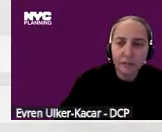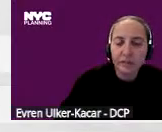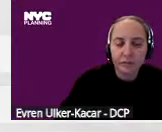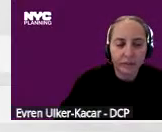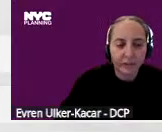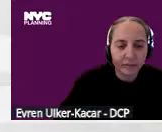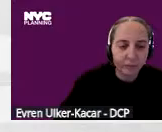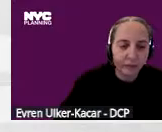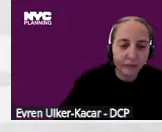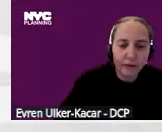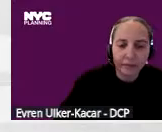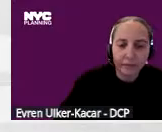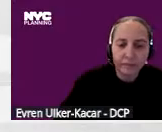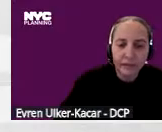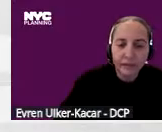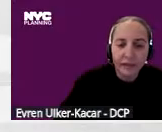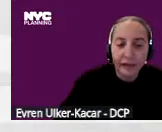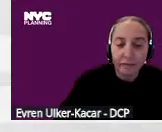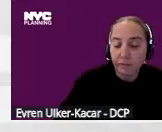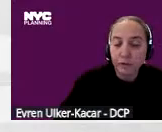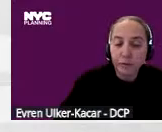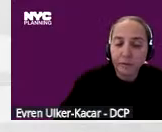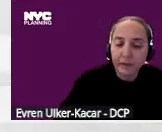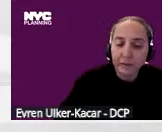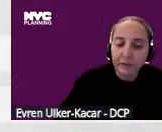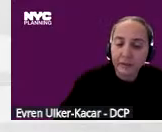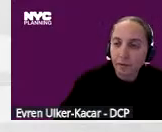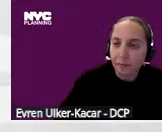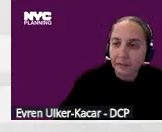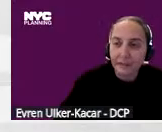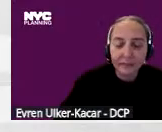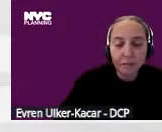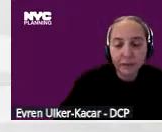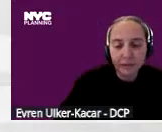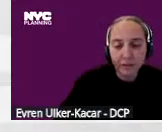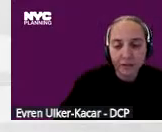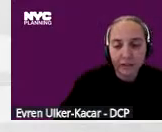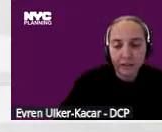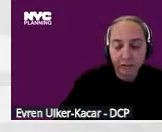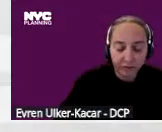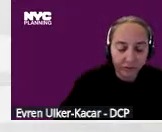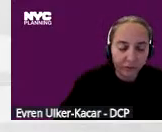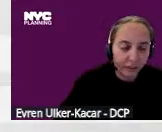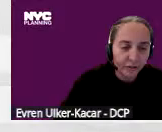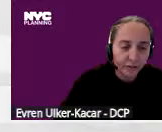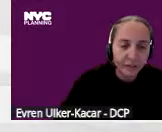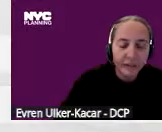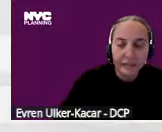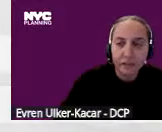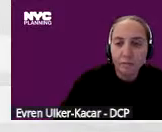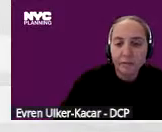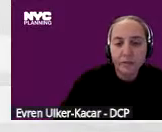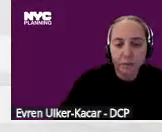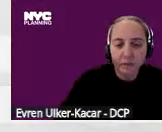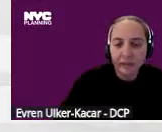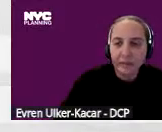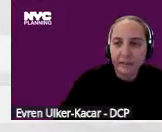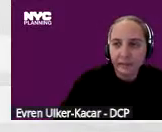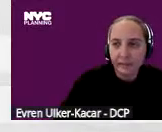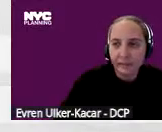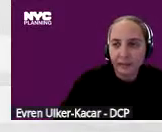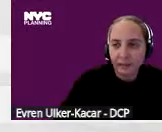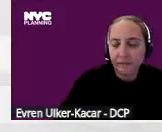1st, 2025. And we will provide written comments the same attention and consideration as comments